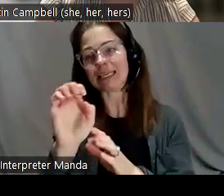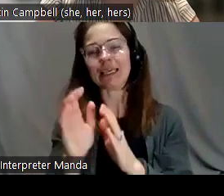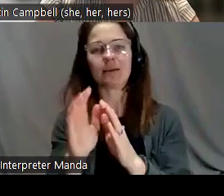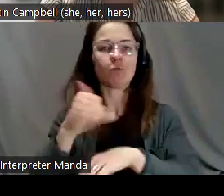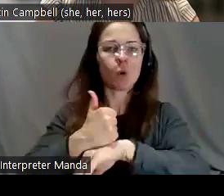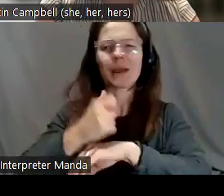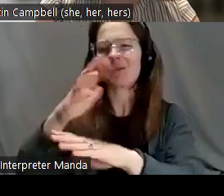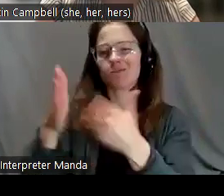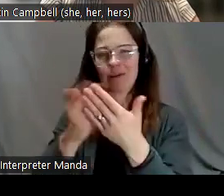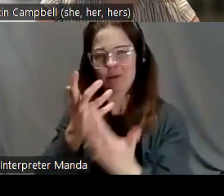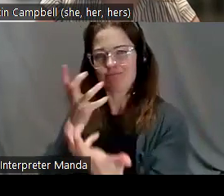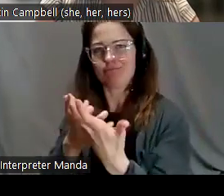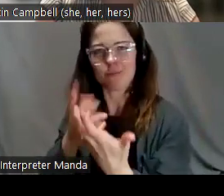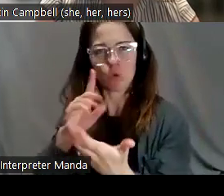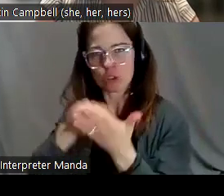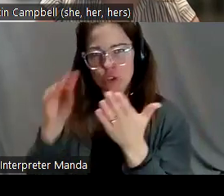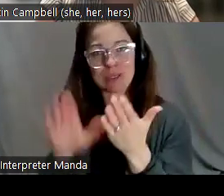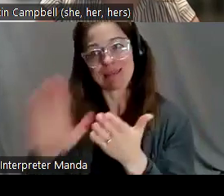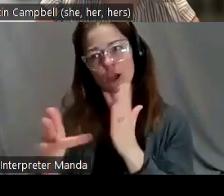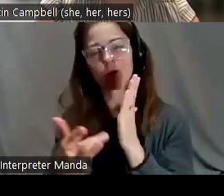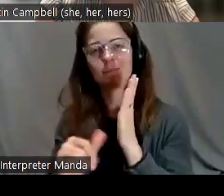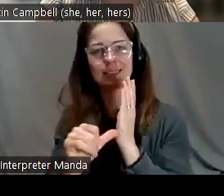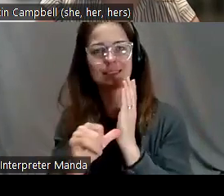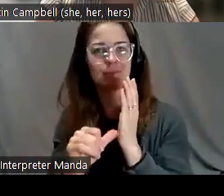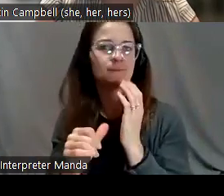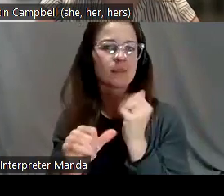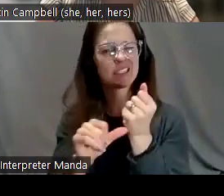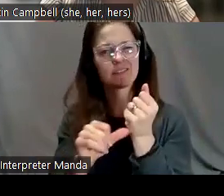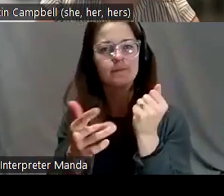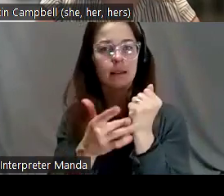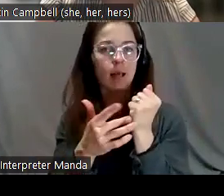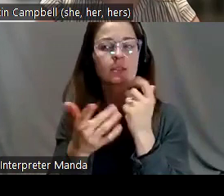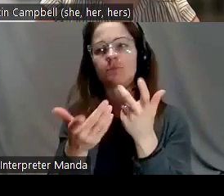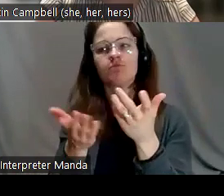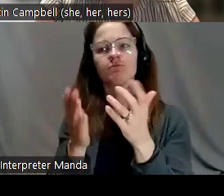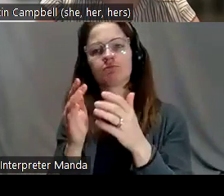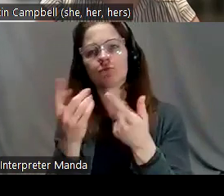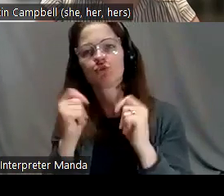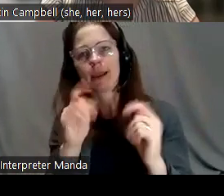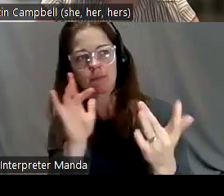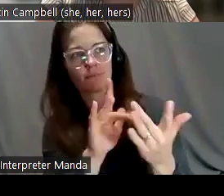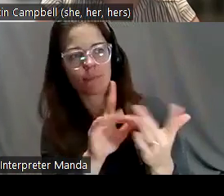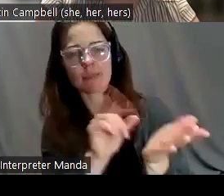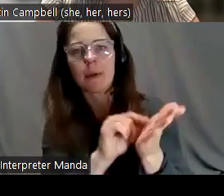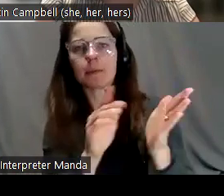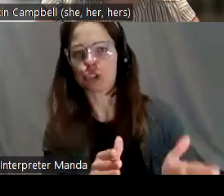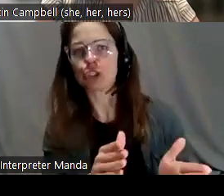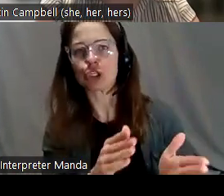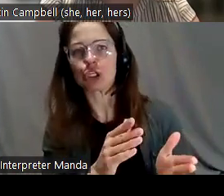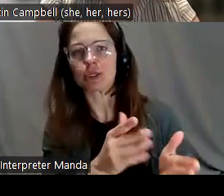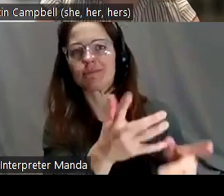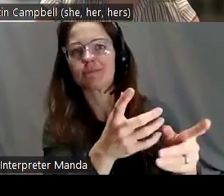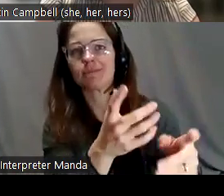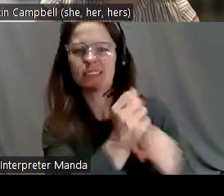would work with the students' assistive technology, we can get that from the publisher. We also have been working with